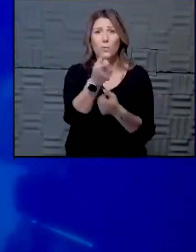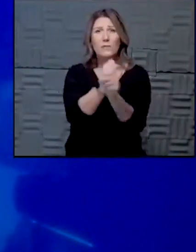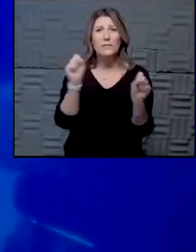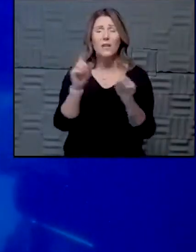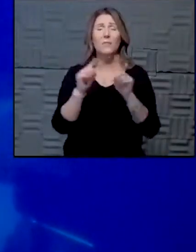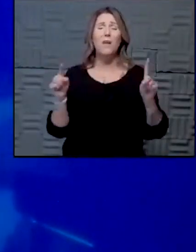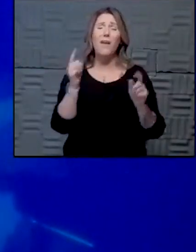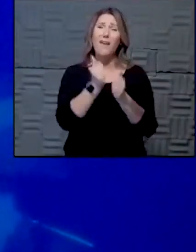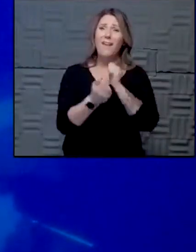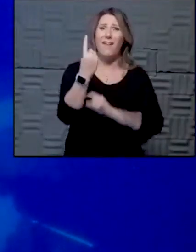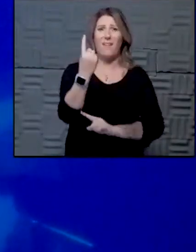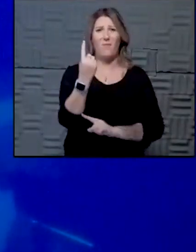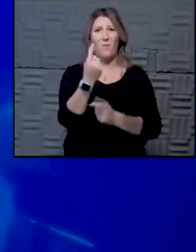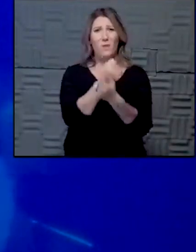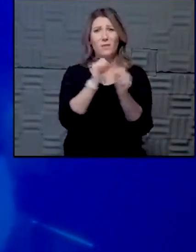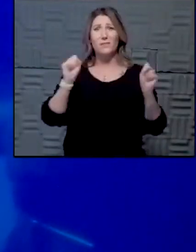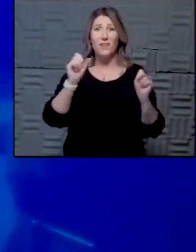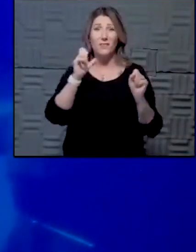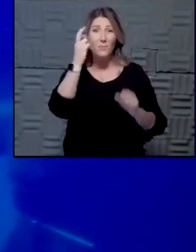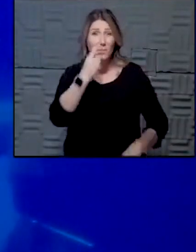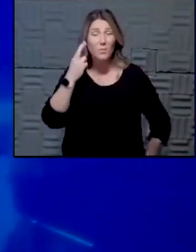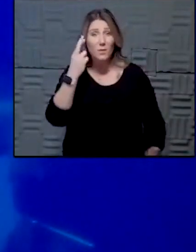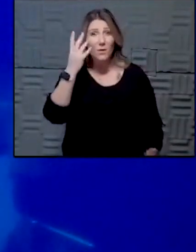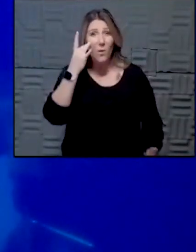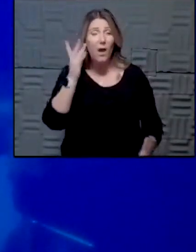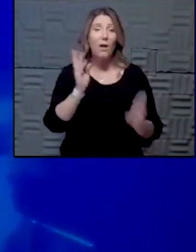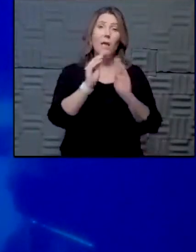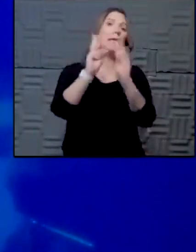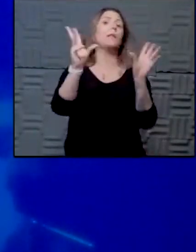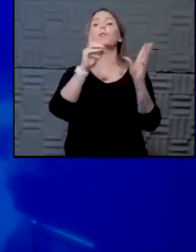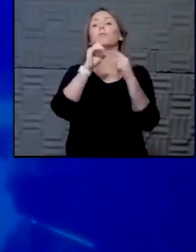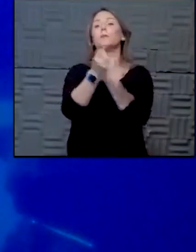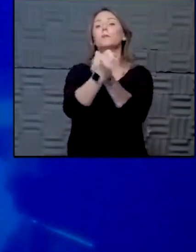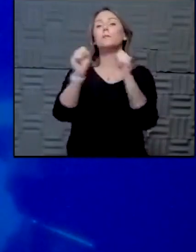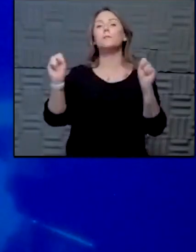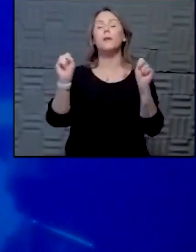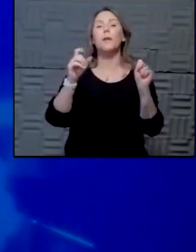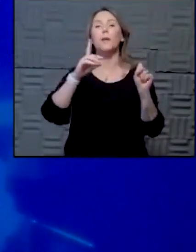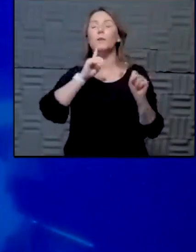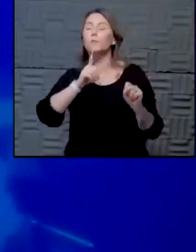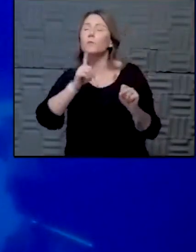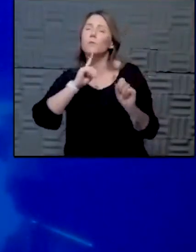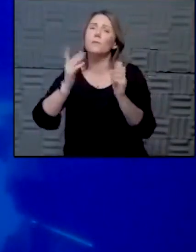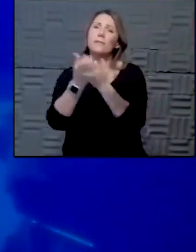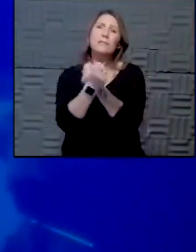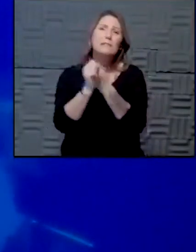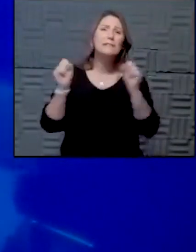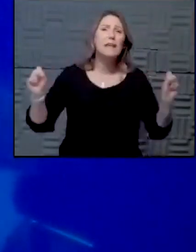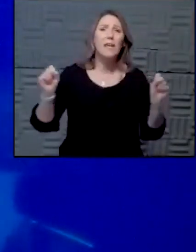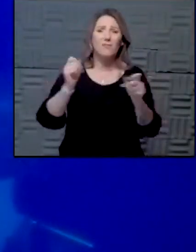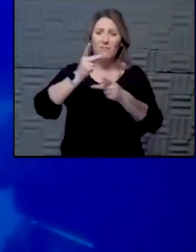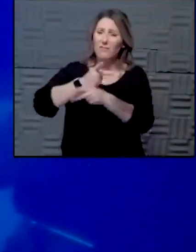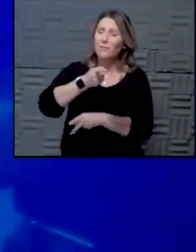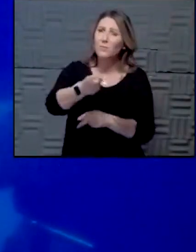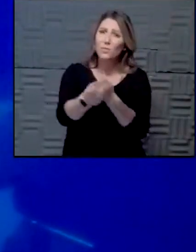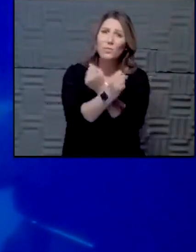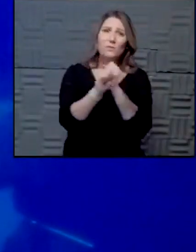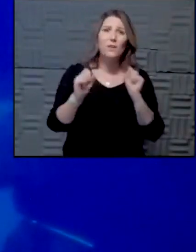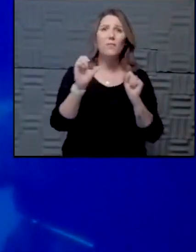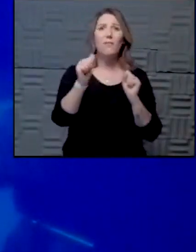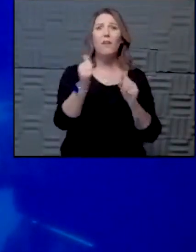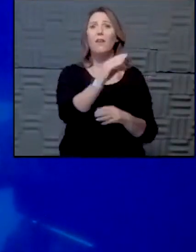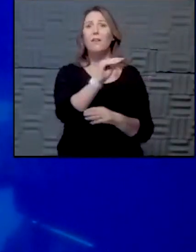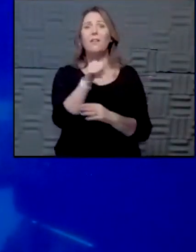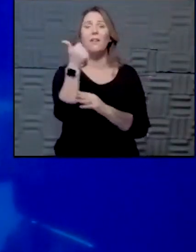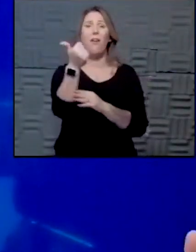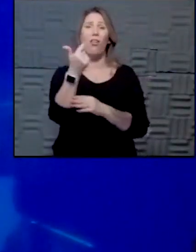and that's really the reason to do it, and it's clearly safe. It is safe, it keeps you safe, and it keeps others safe. So